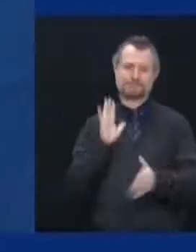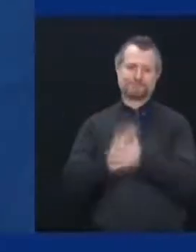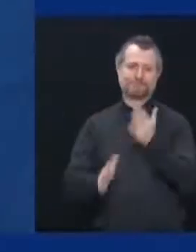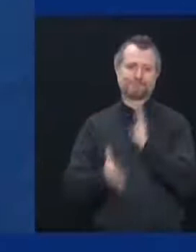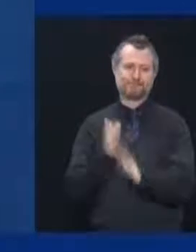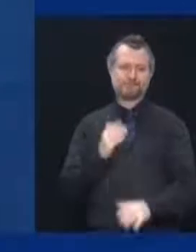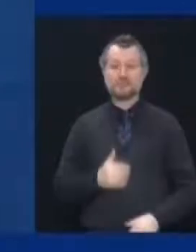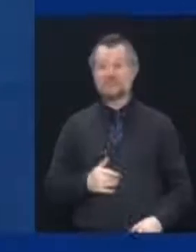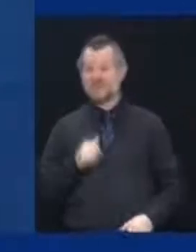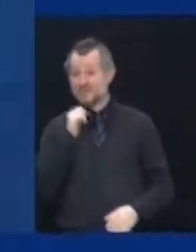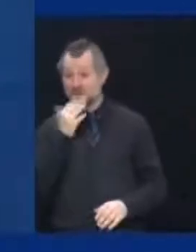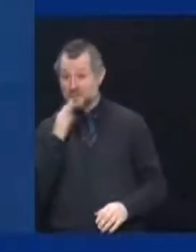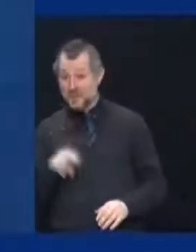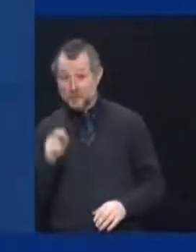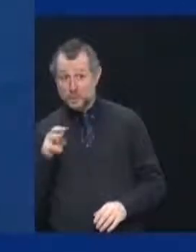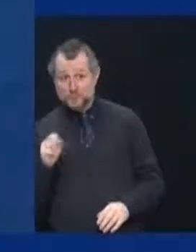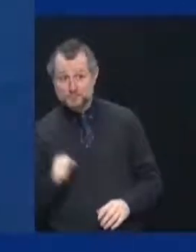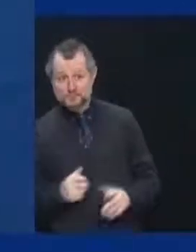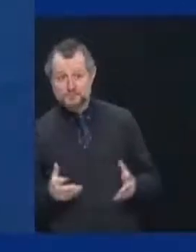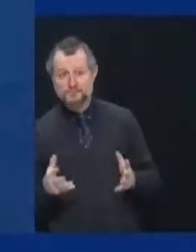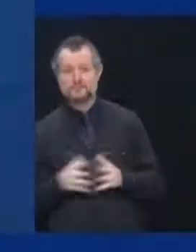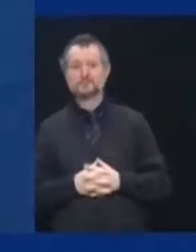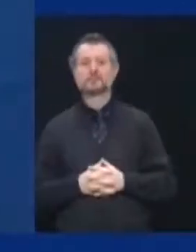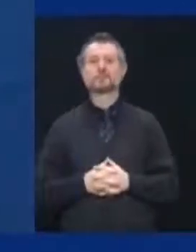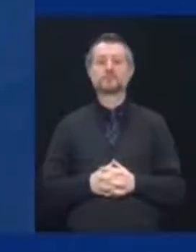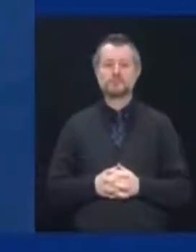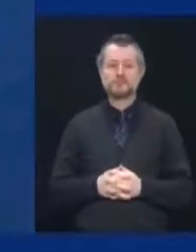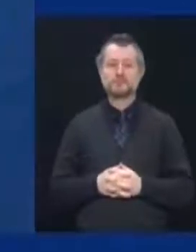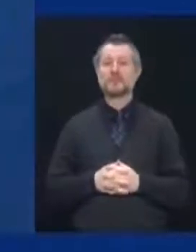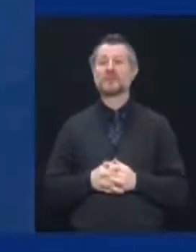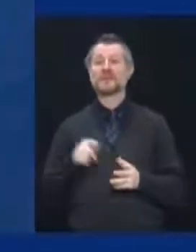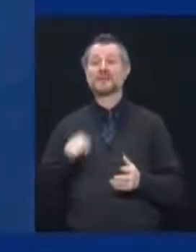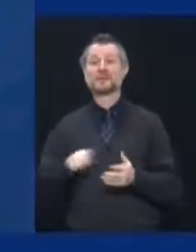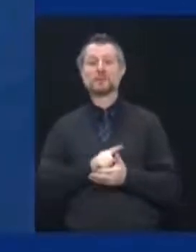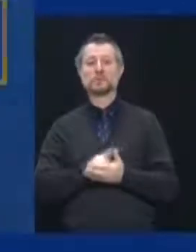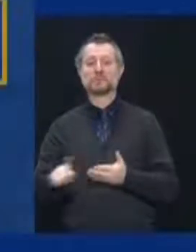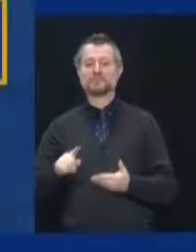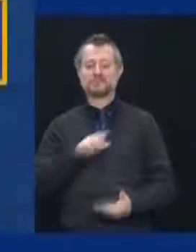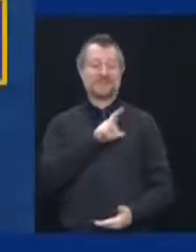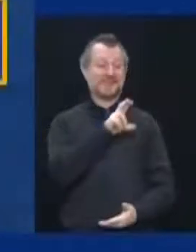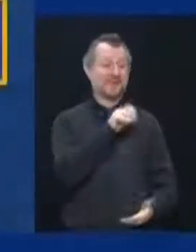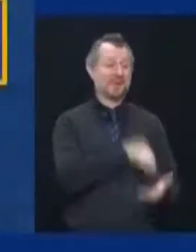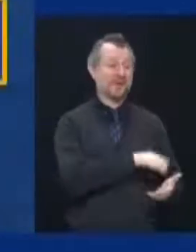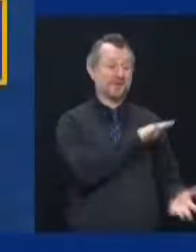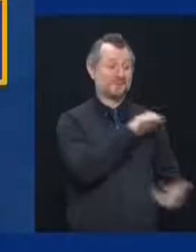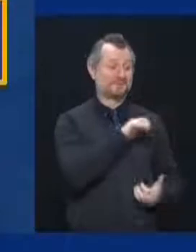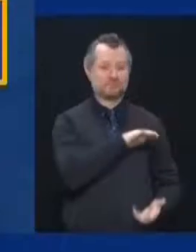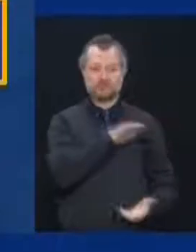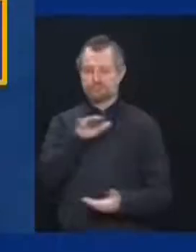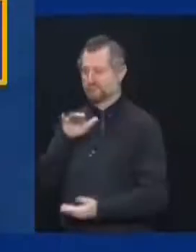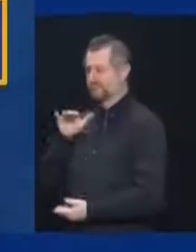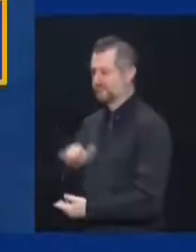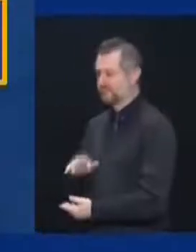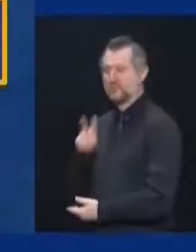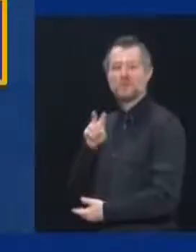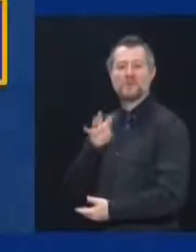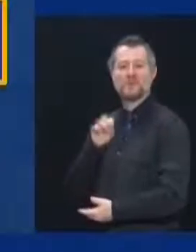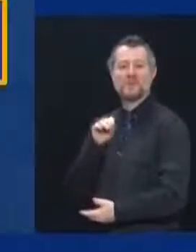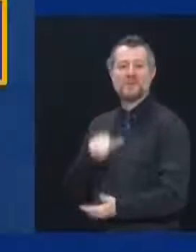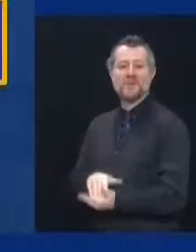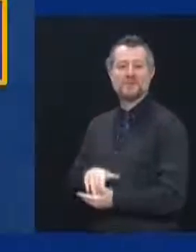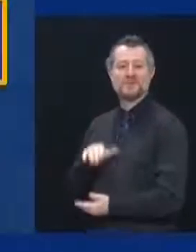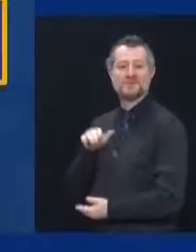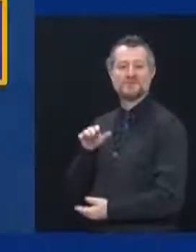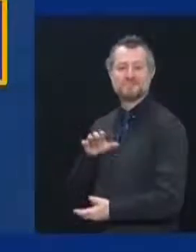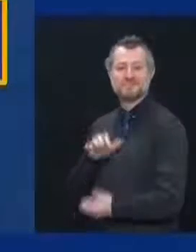great news. We have fewer dosages, going from 300,000 to 250,000 as an allocation by the